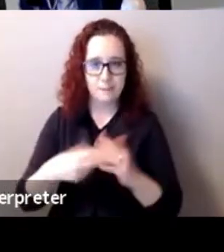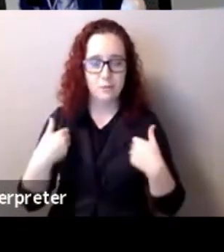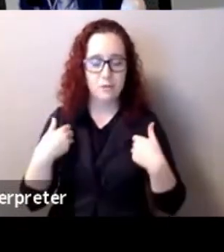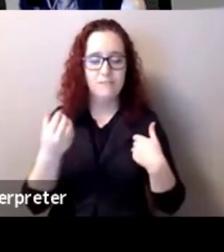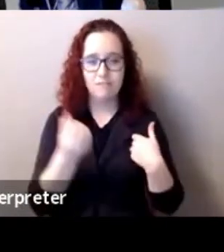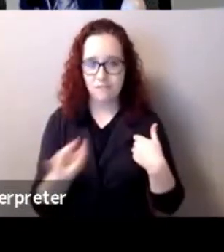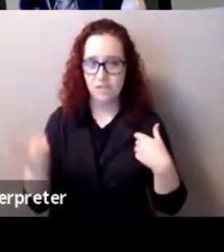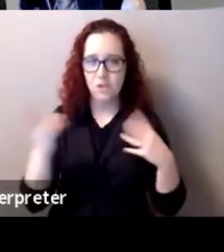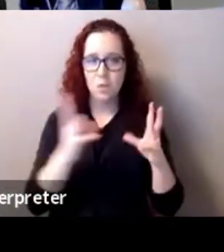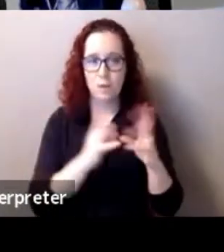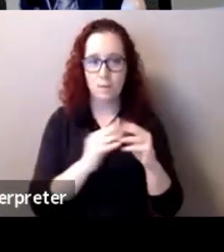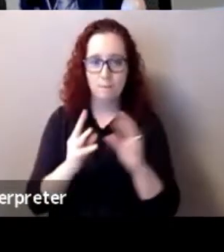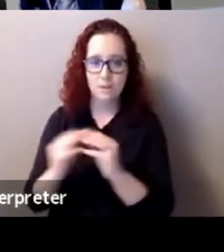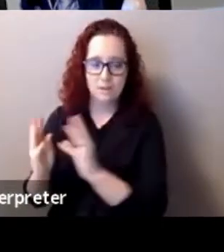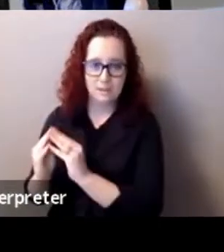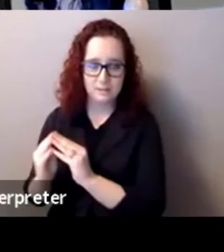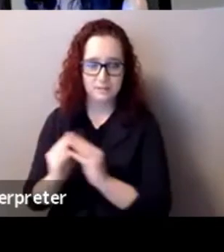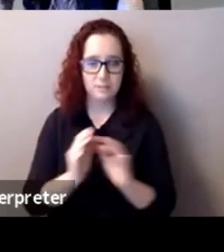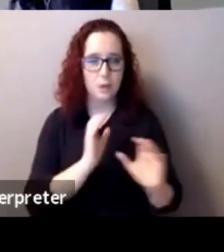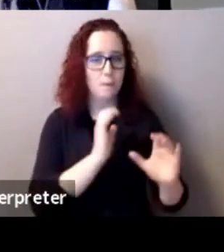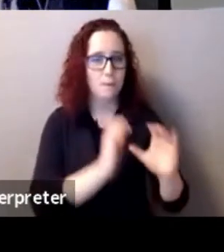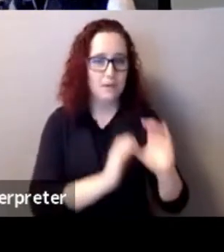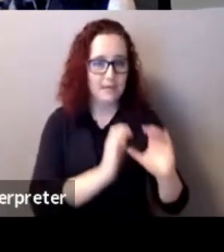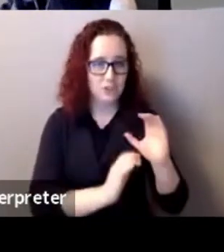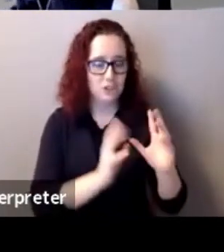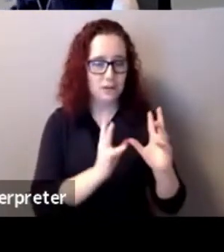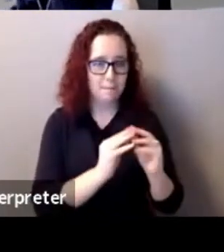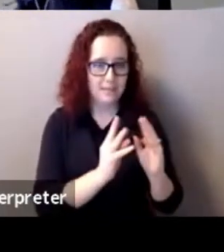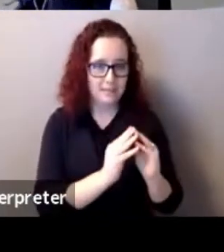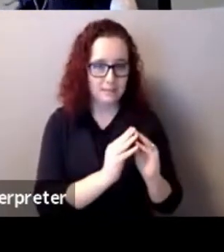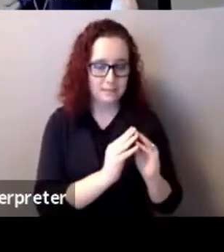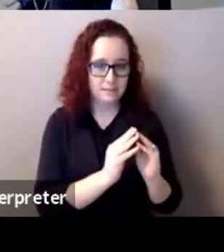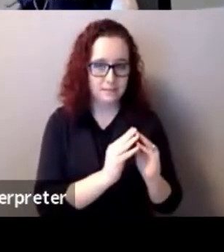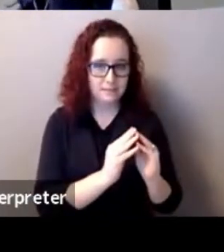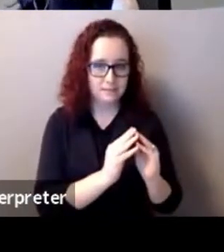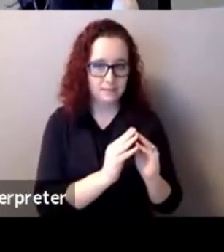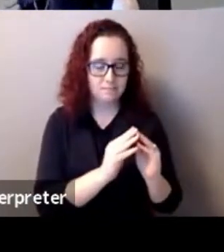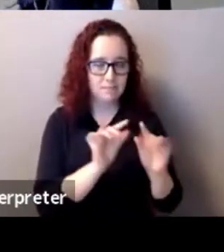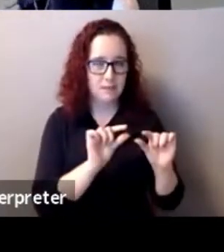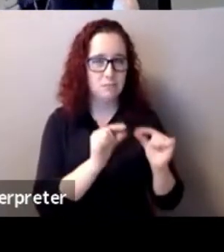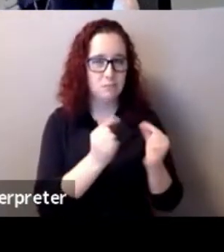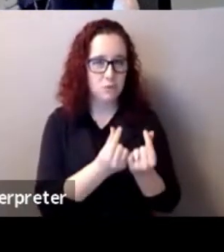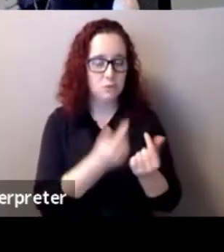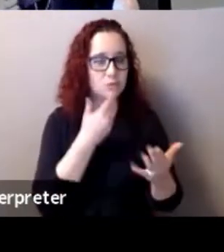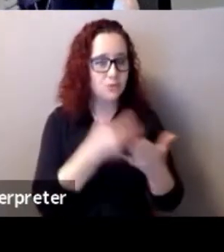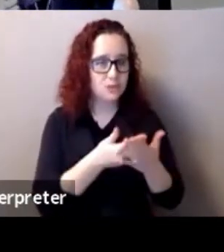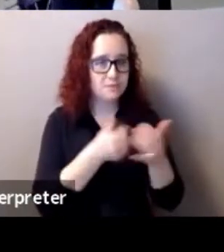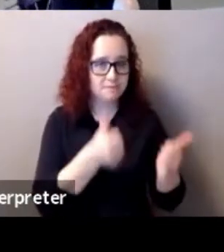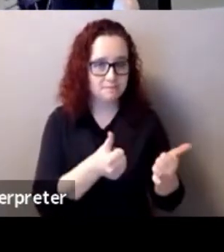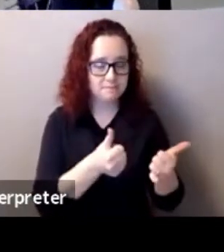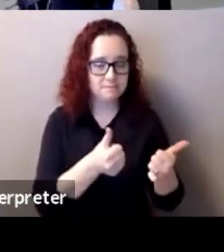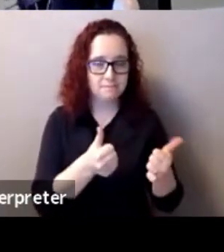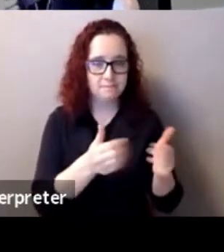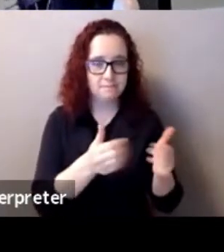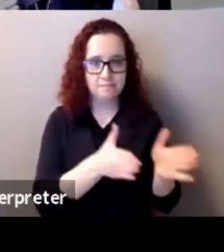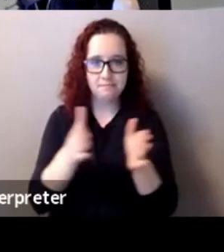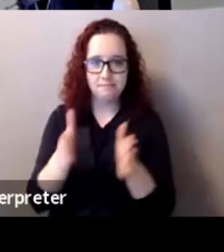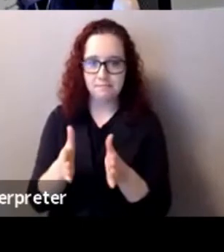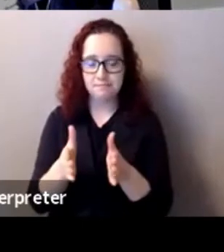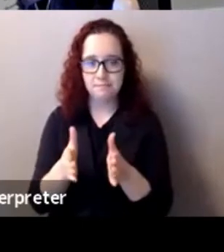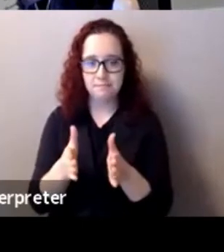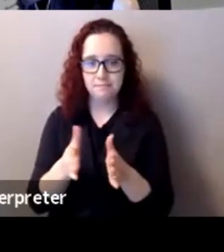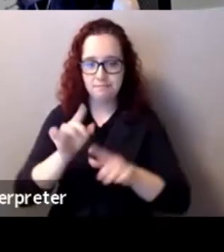And one, we had a communications meeting subgroup, which was really good. We had a subgroup which also looked at